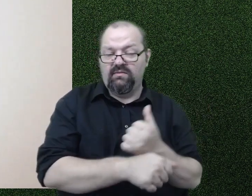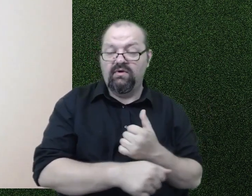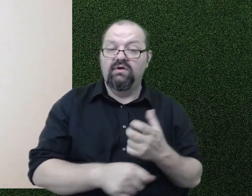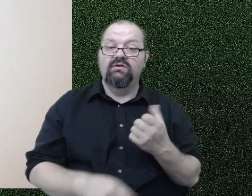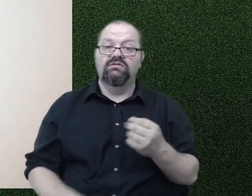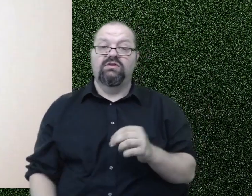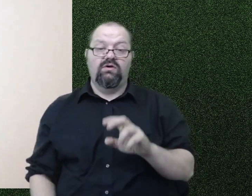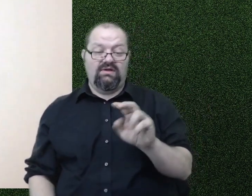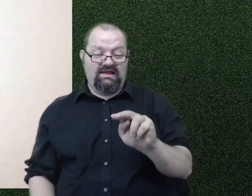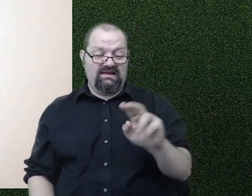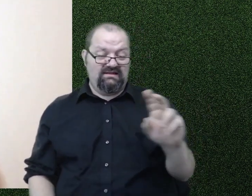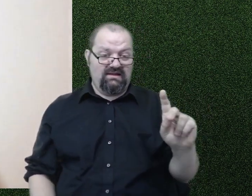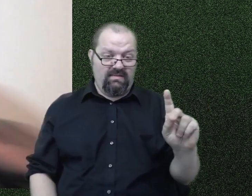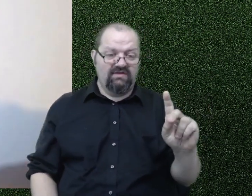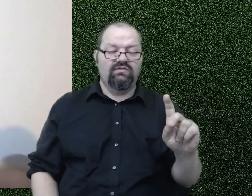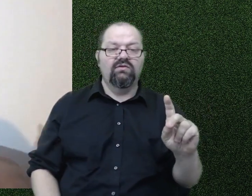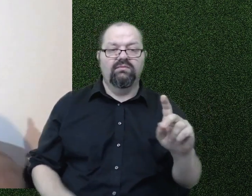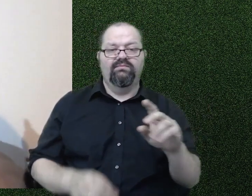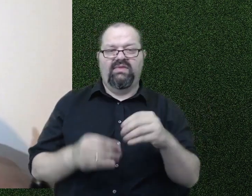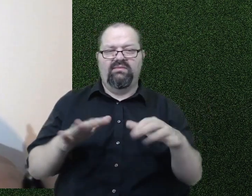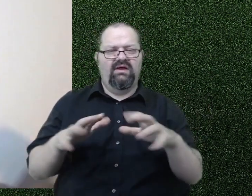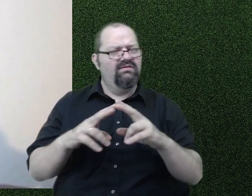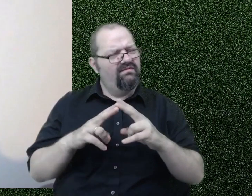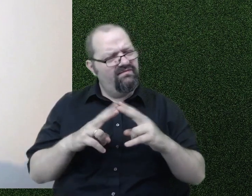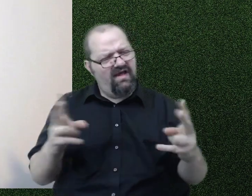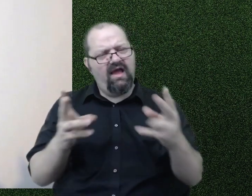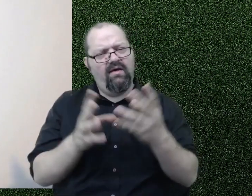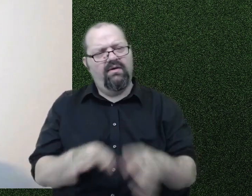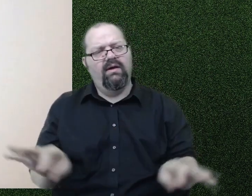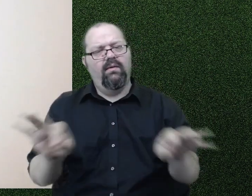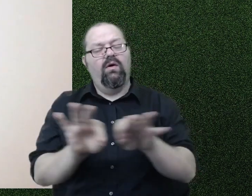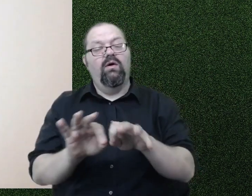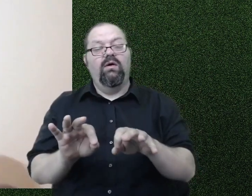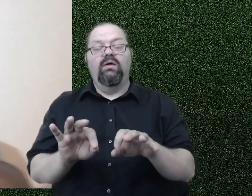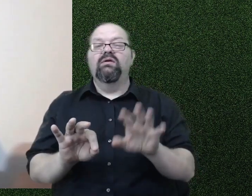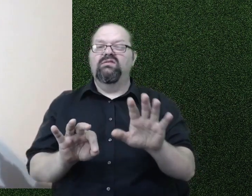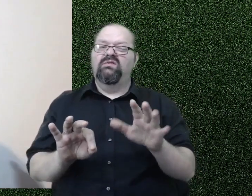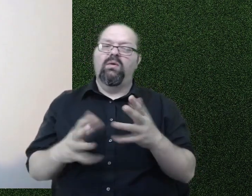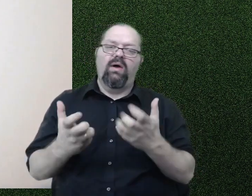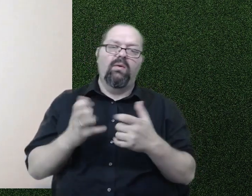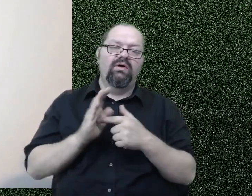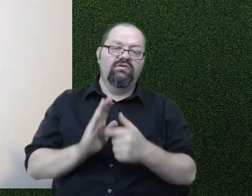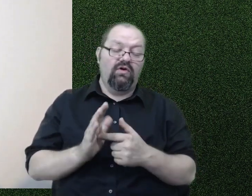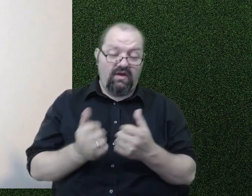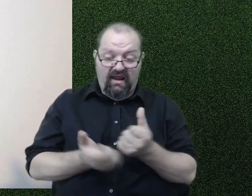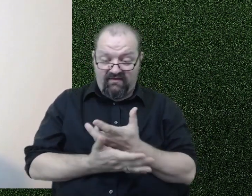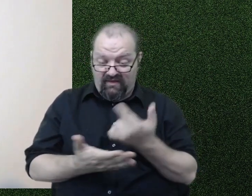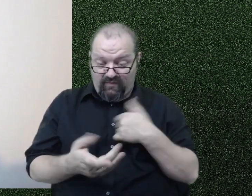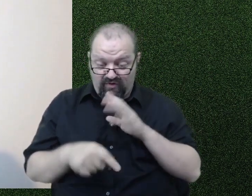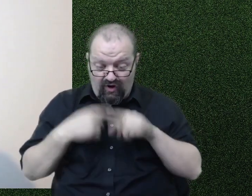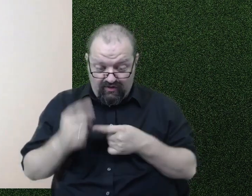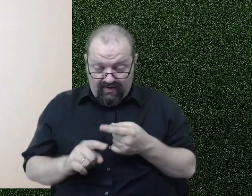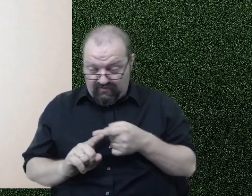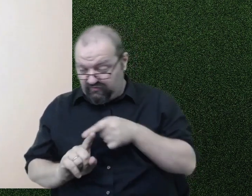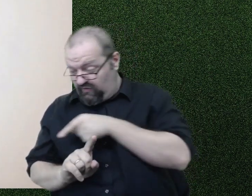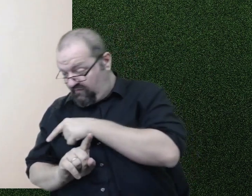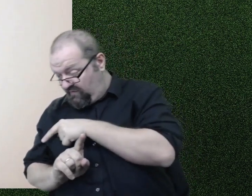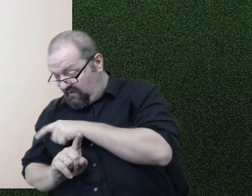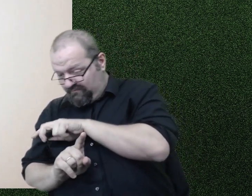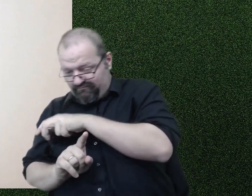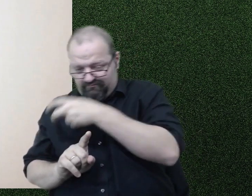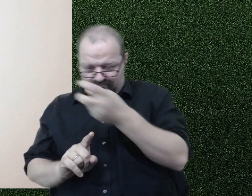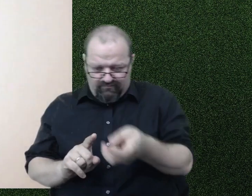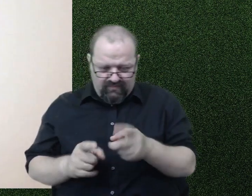n-dimensional space is really important, but I just wanted to show you how everything that we've talked about so far goes from beyond 2D to 3D and as